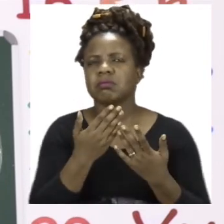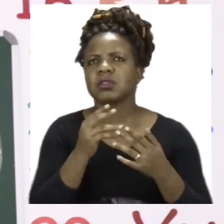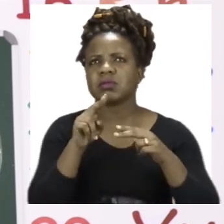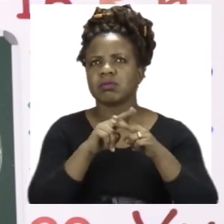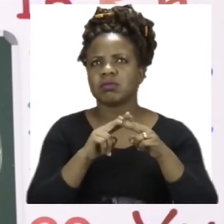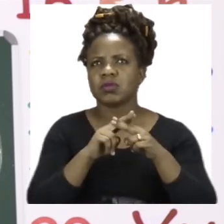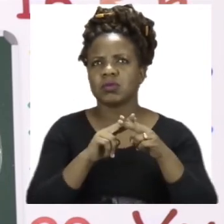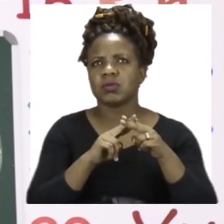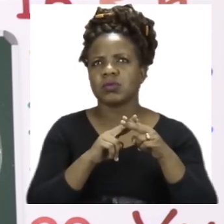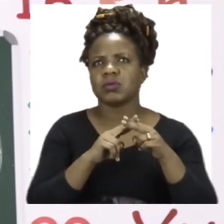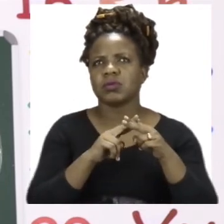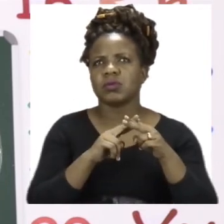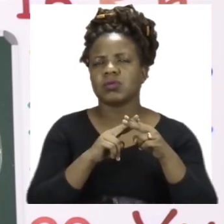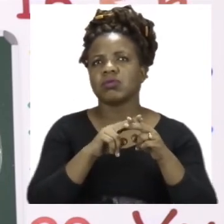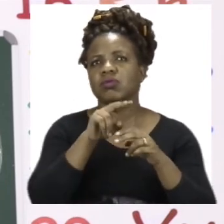So I have B.